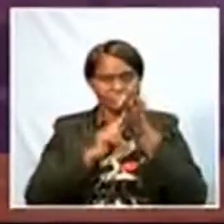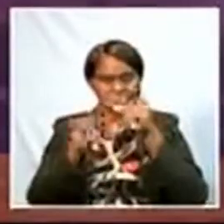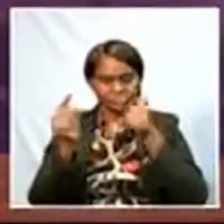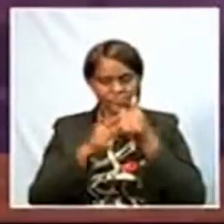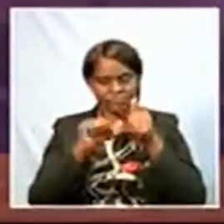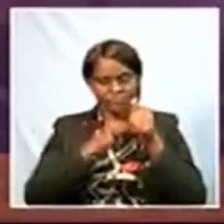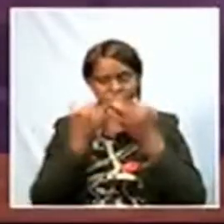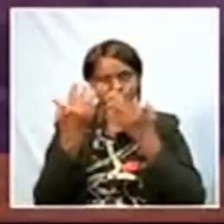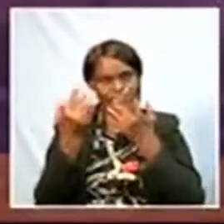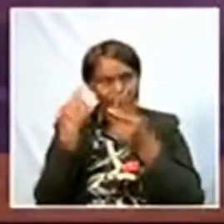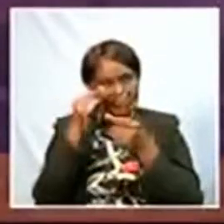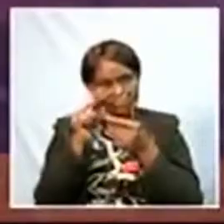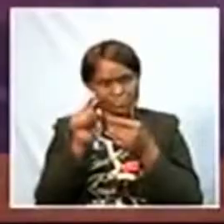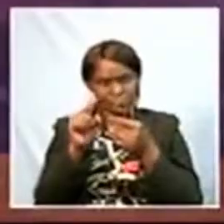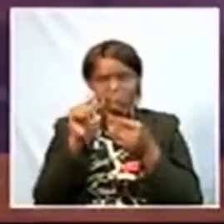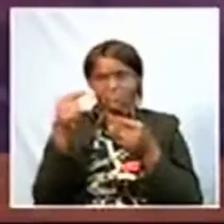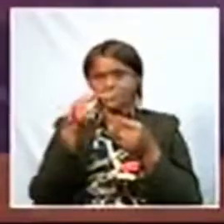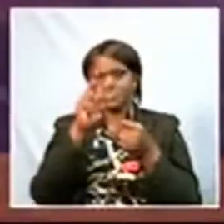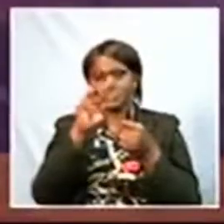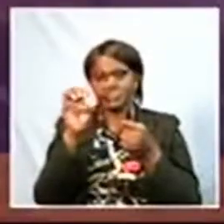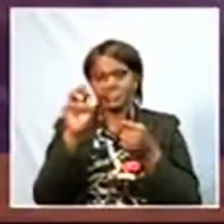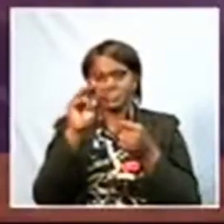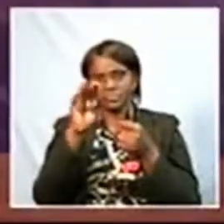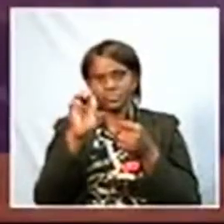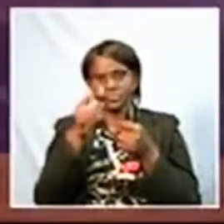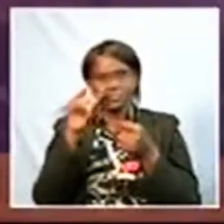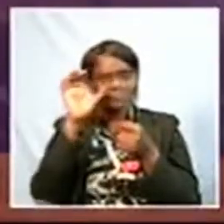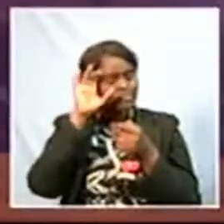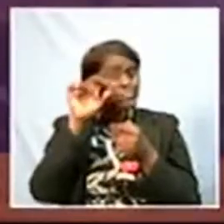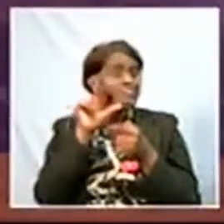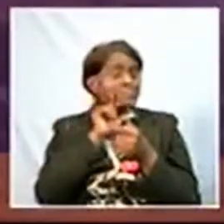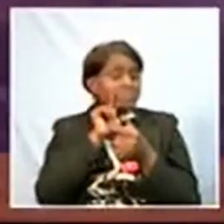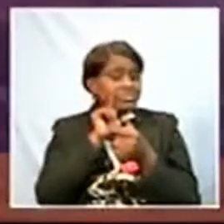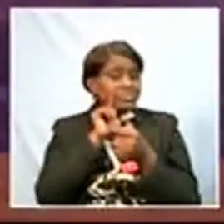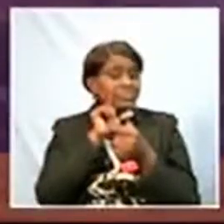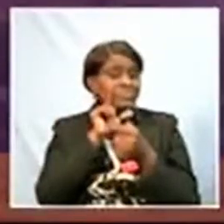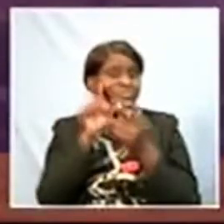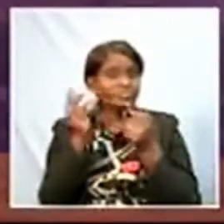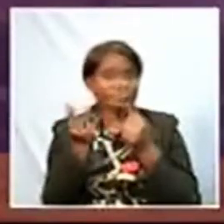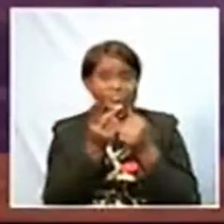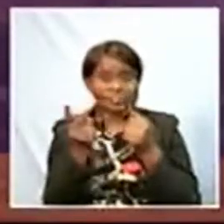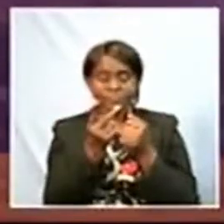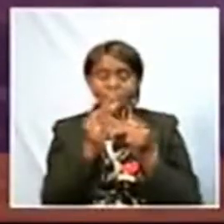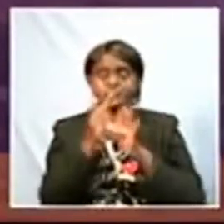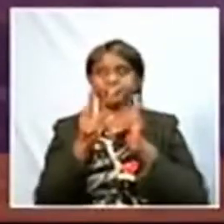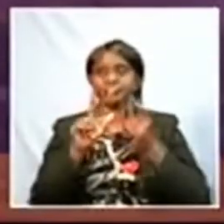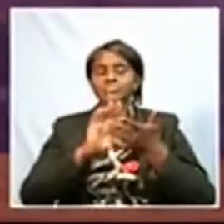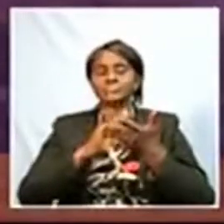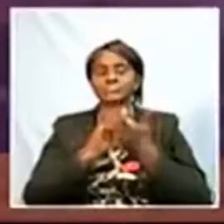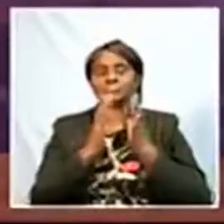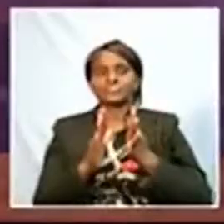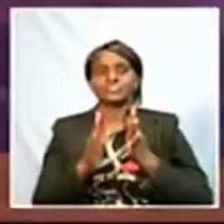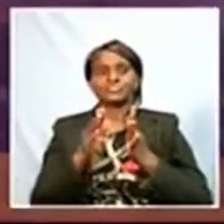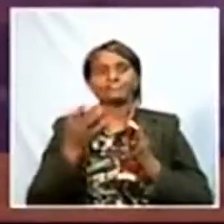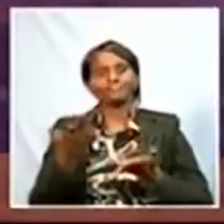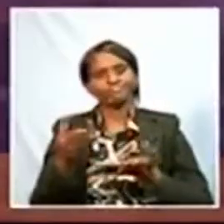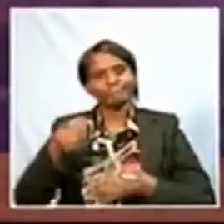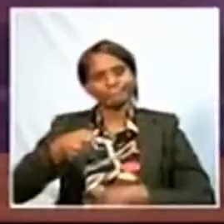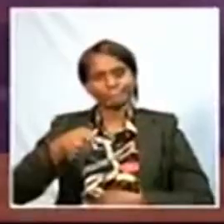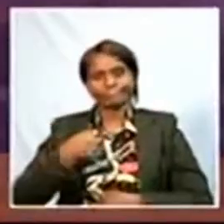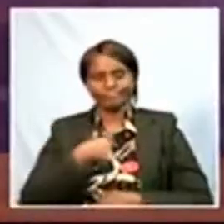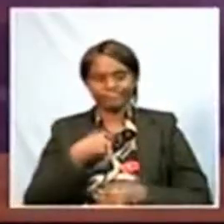we're standing by for Gwembe Town Council. I'm Claudette Sindaza Jonga, together with our 2 sign language interpreters,